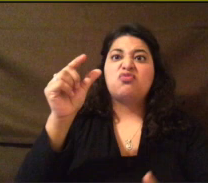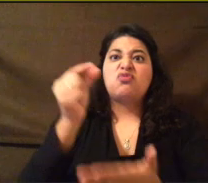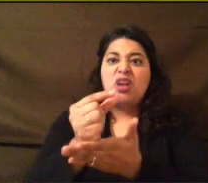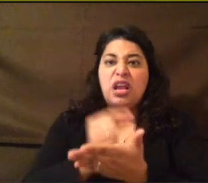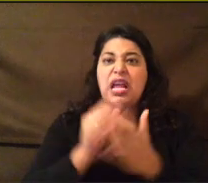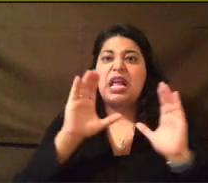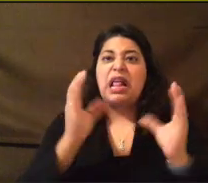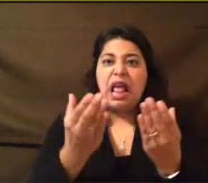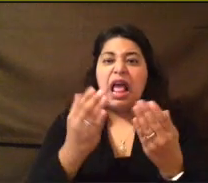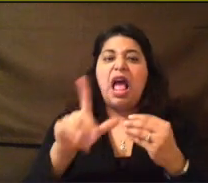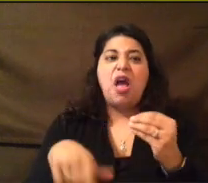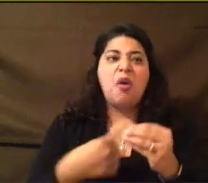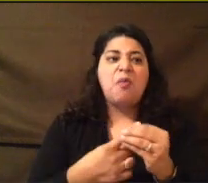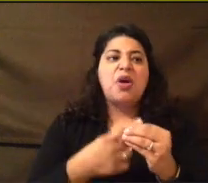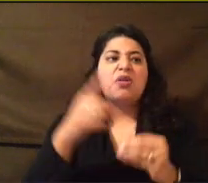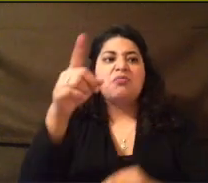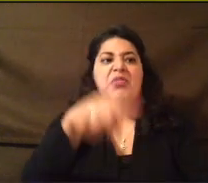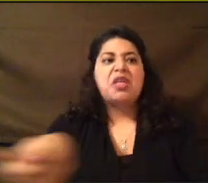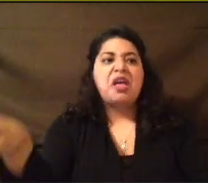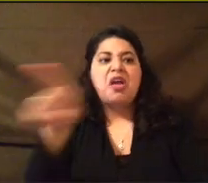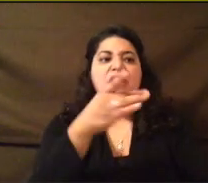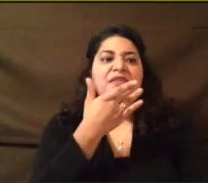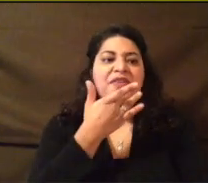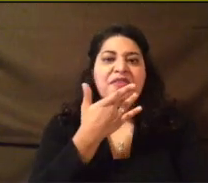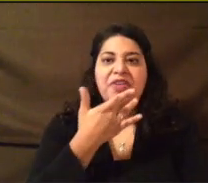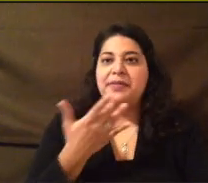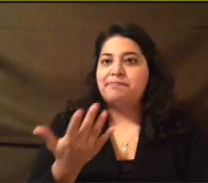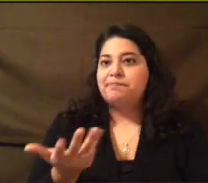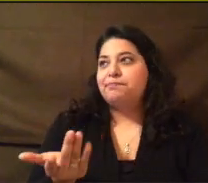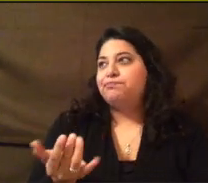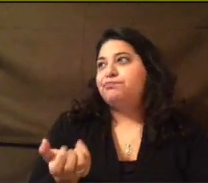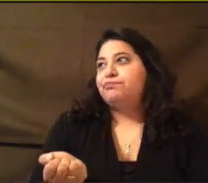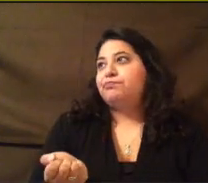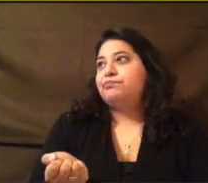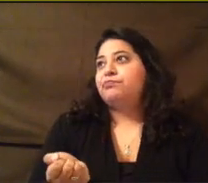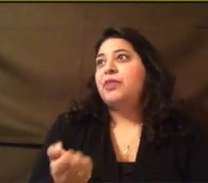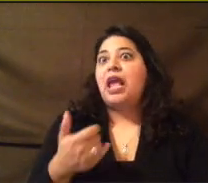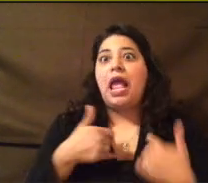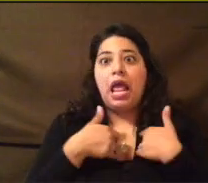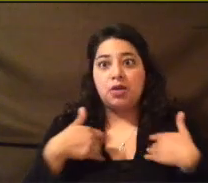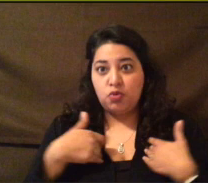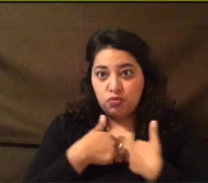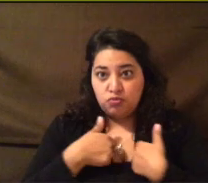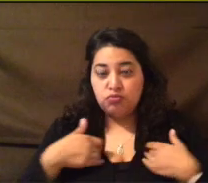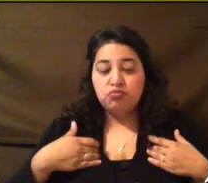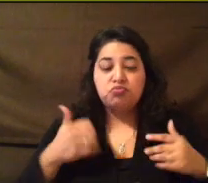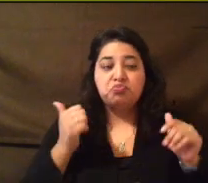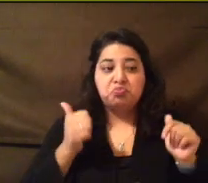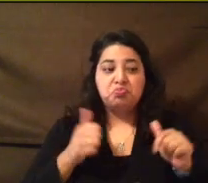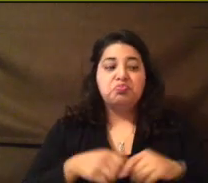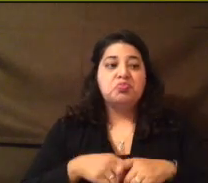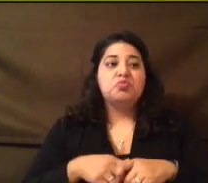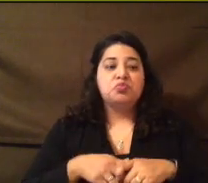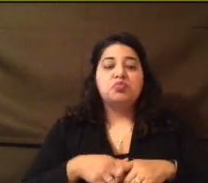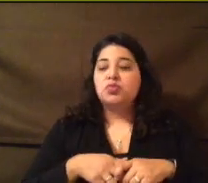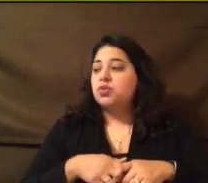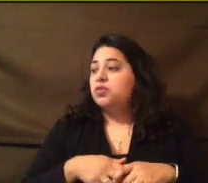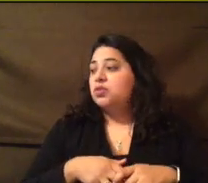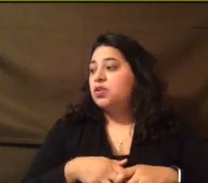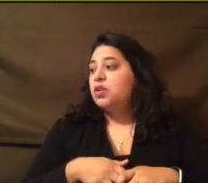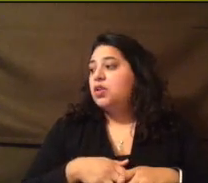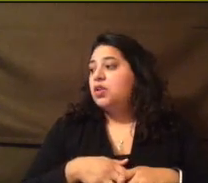I interviewed or surveyed a third grade class about their favorite, let's go